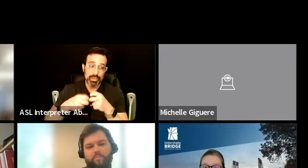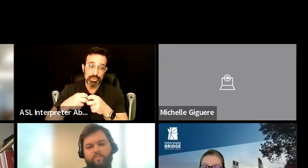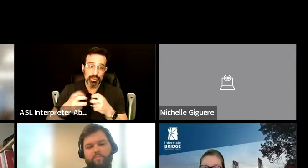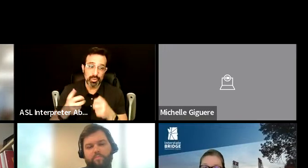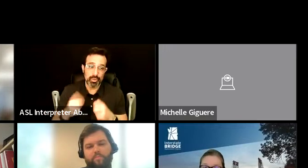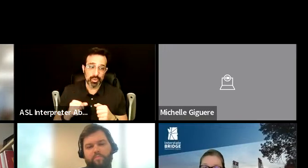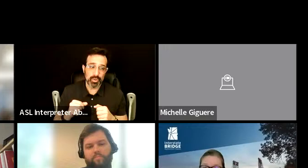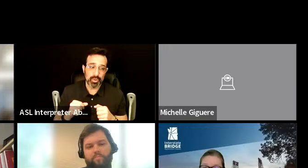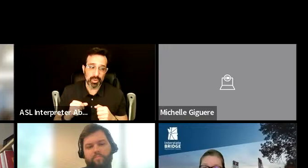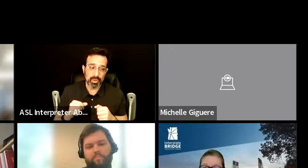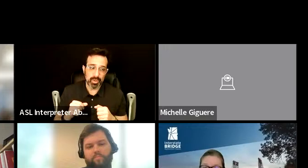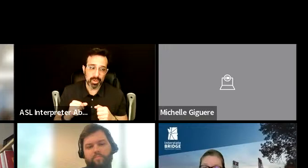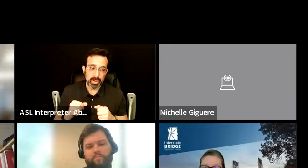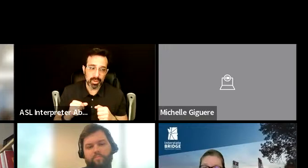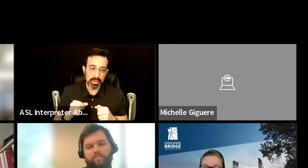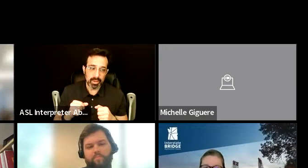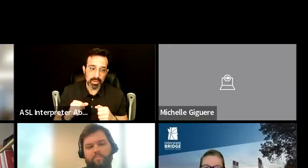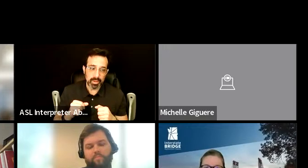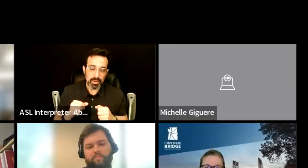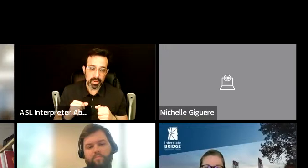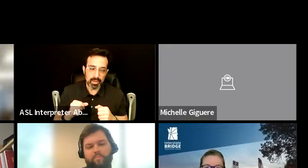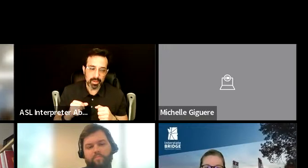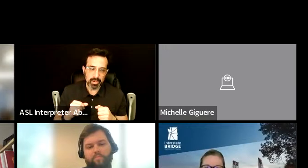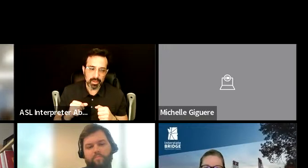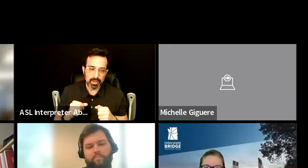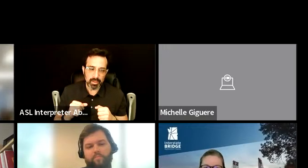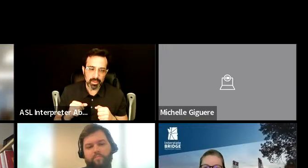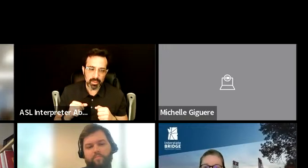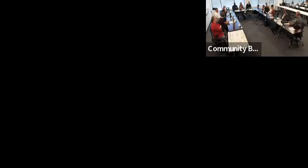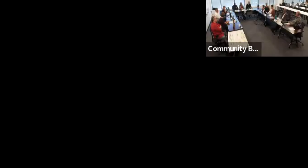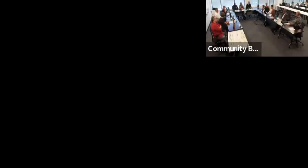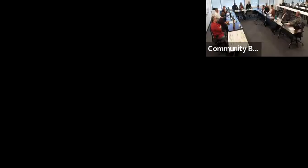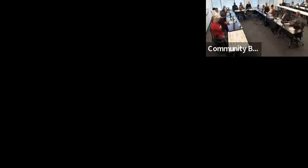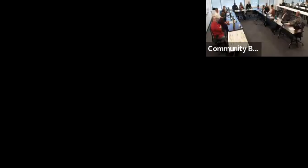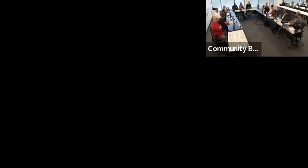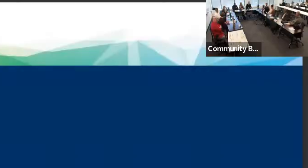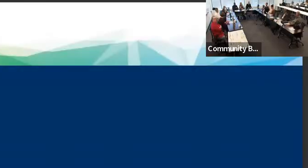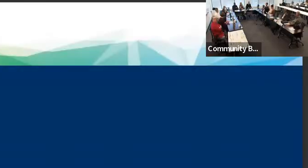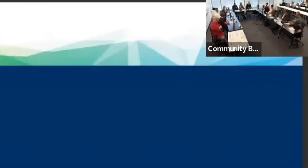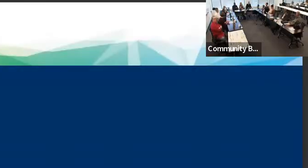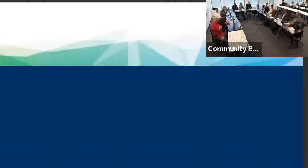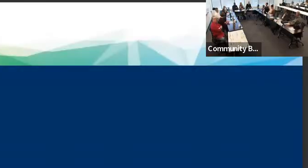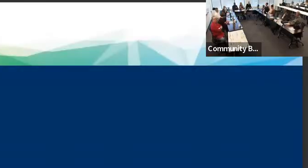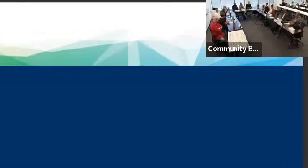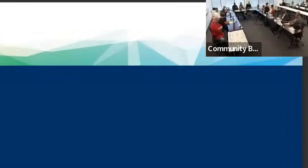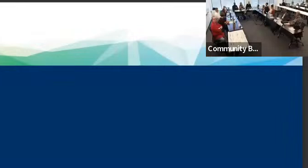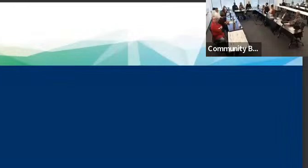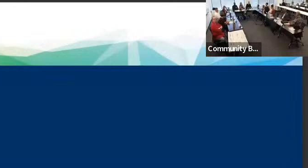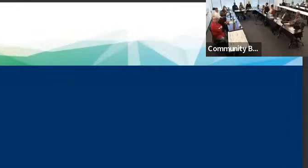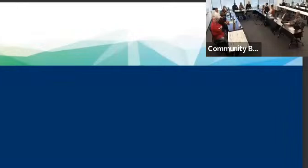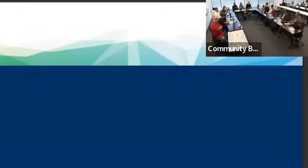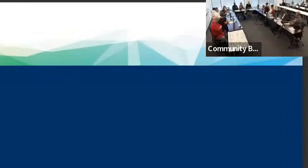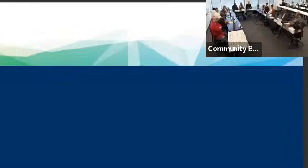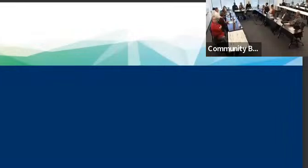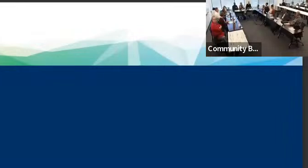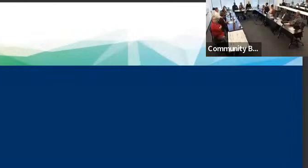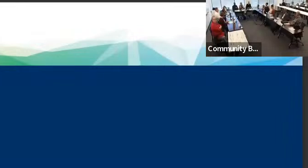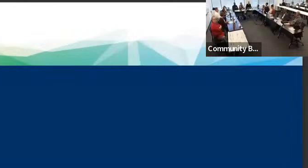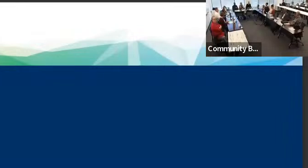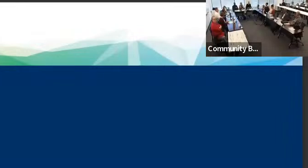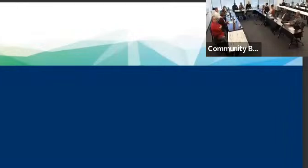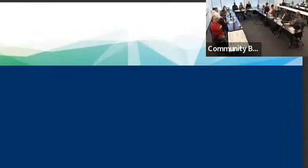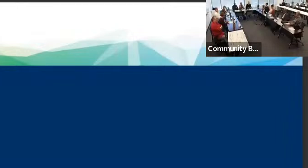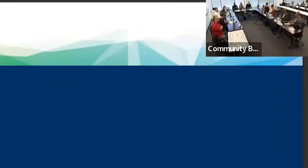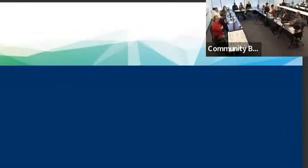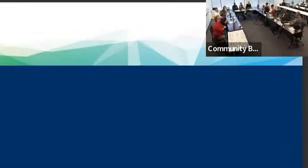using this. Thank you, everybody. I'm going to move it to Jonelle to wrap us up and